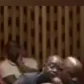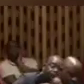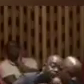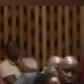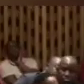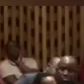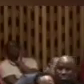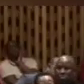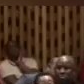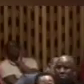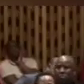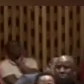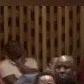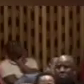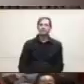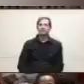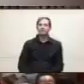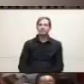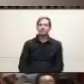Municipality.